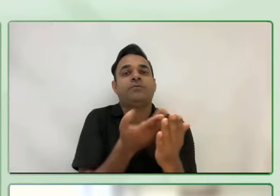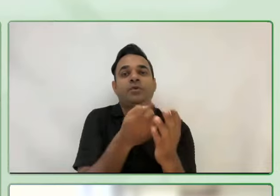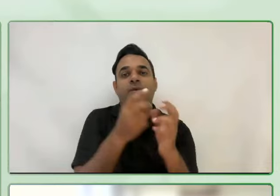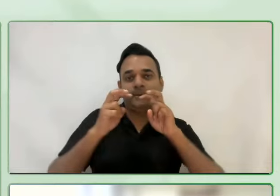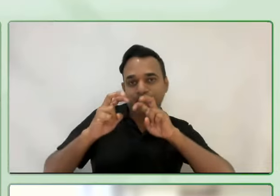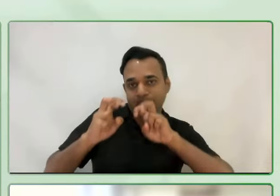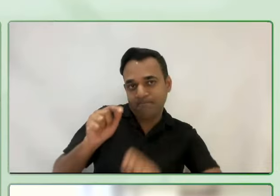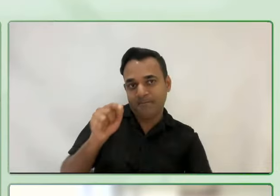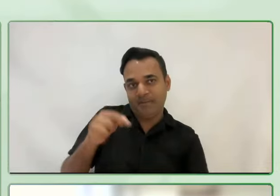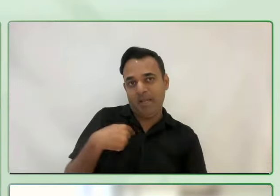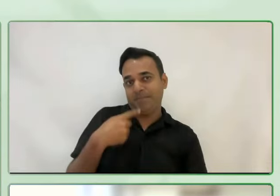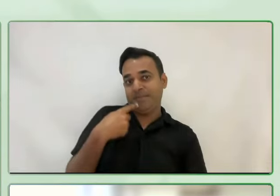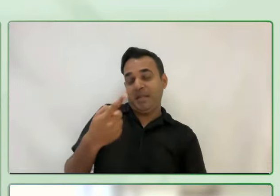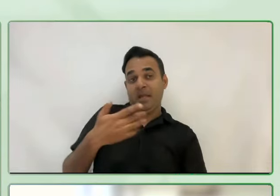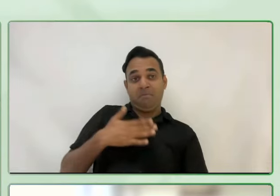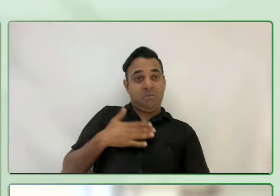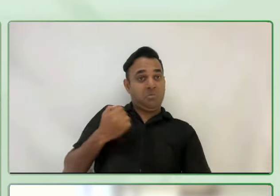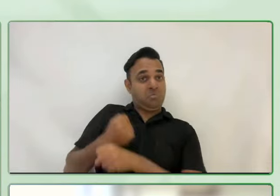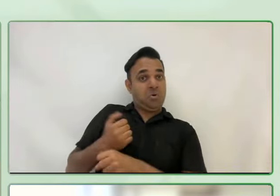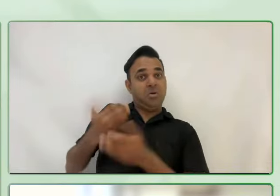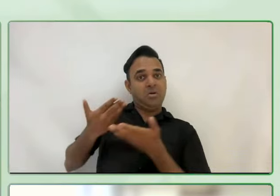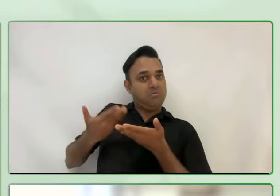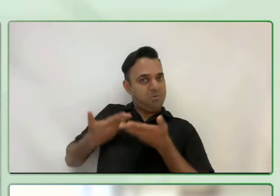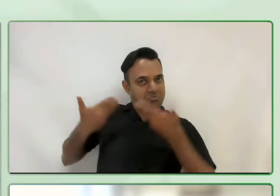well. This tool will help me to work well.